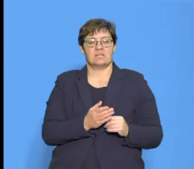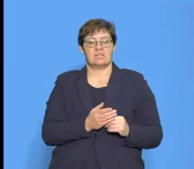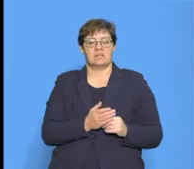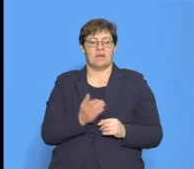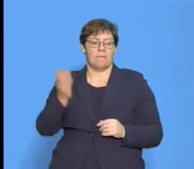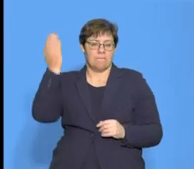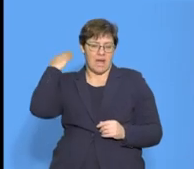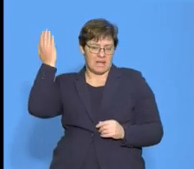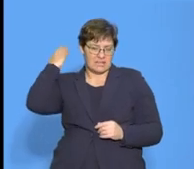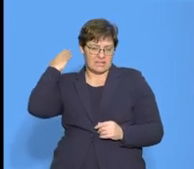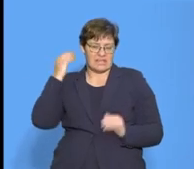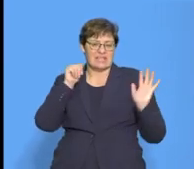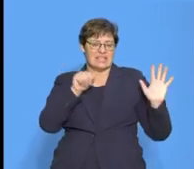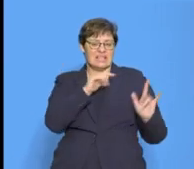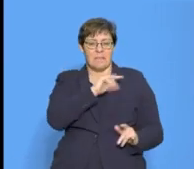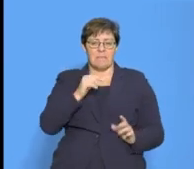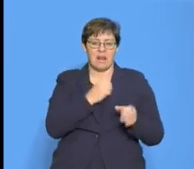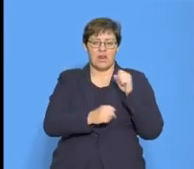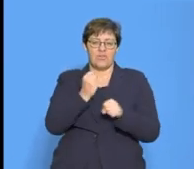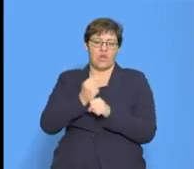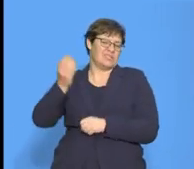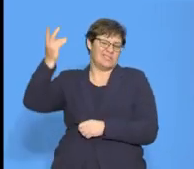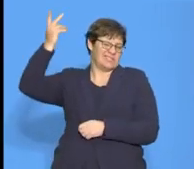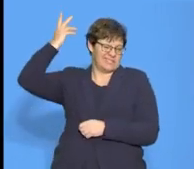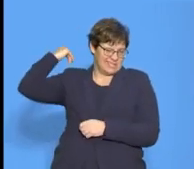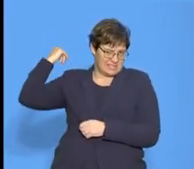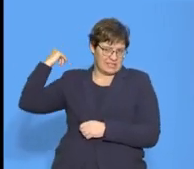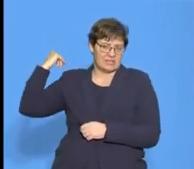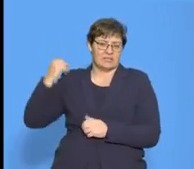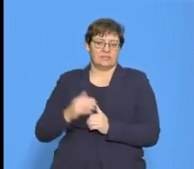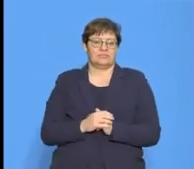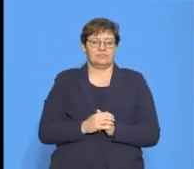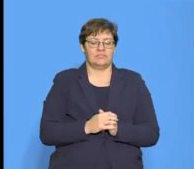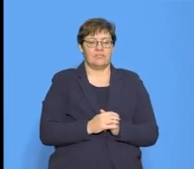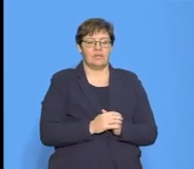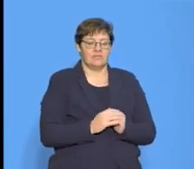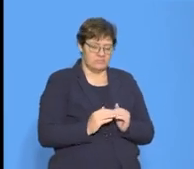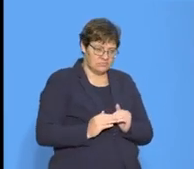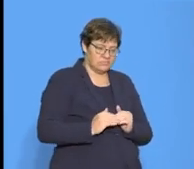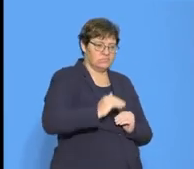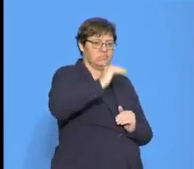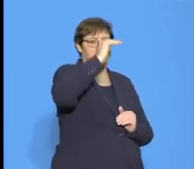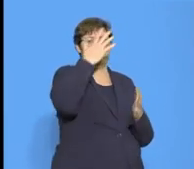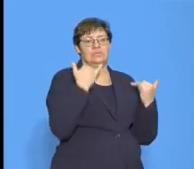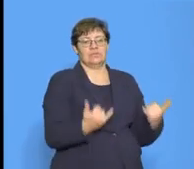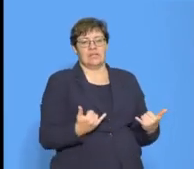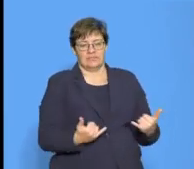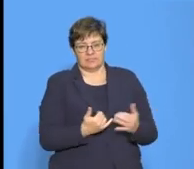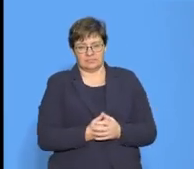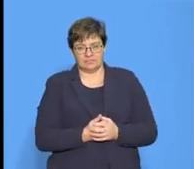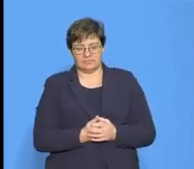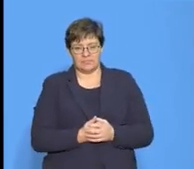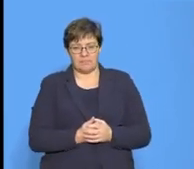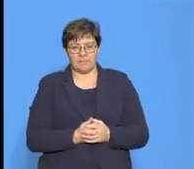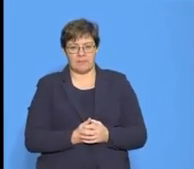in the past, and it goes back as far as 6 million years ago, and then it goes up to